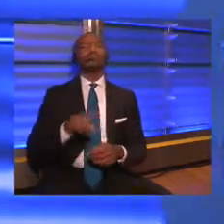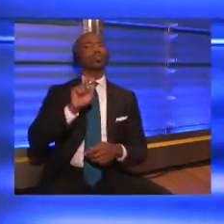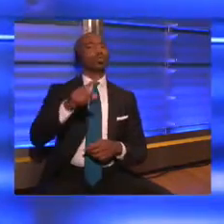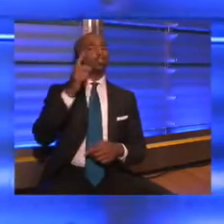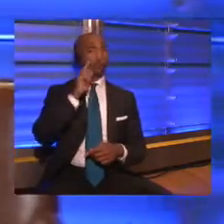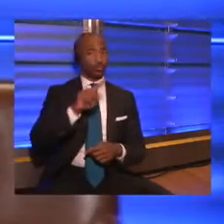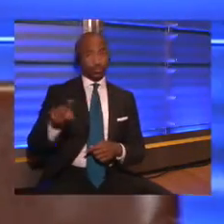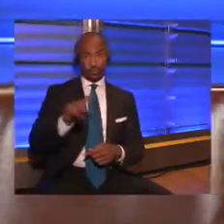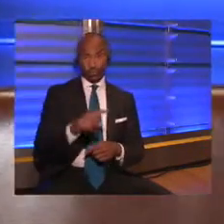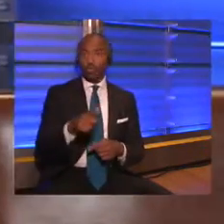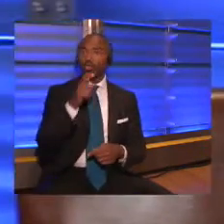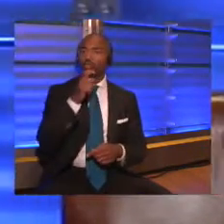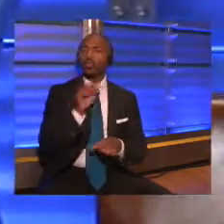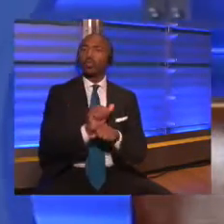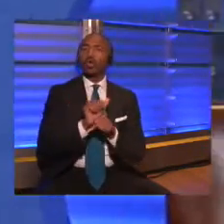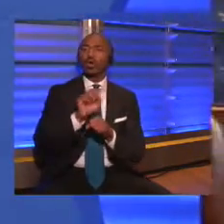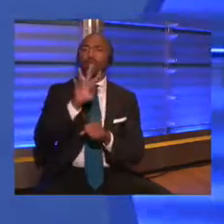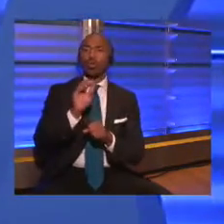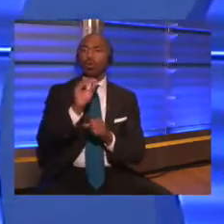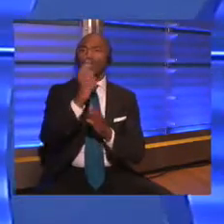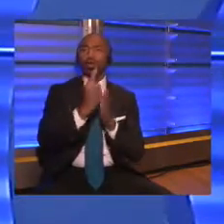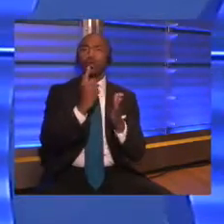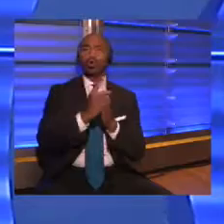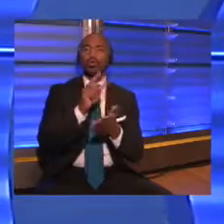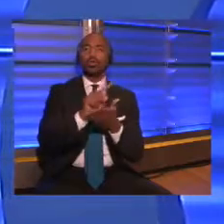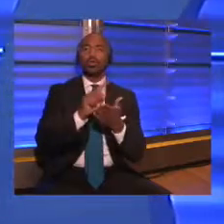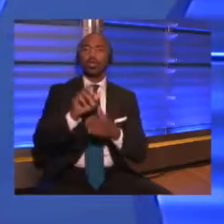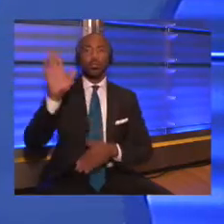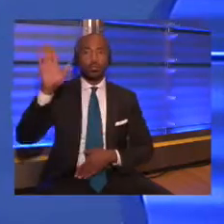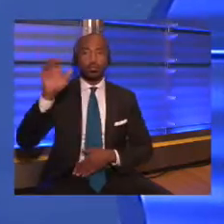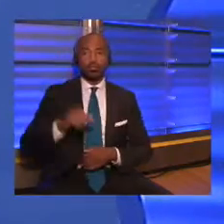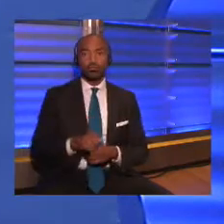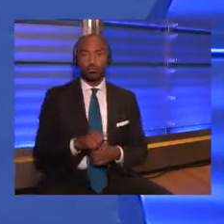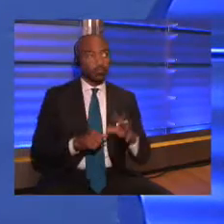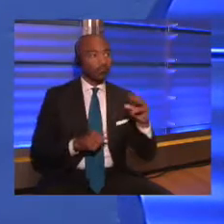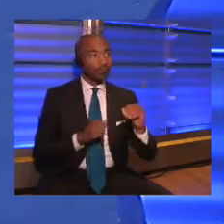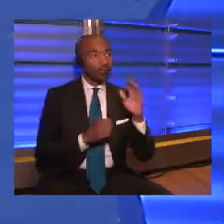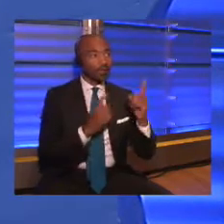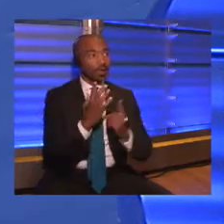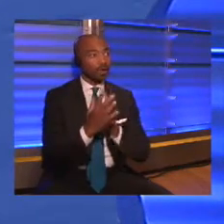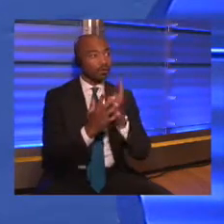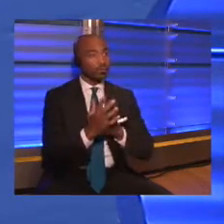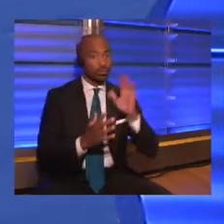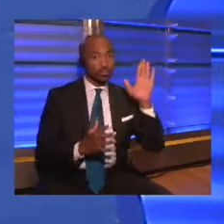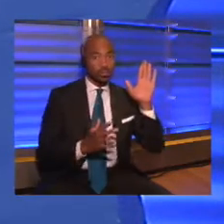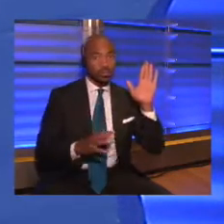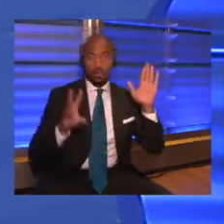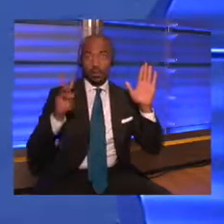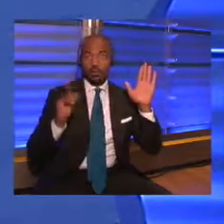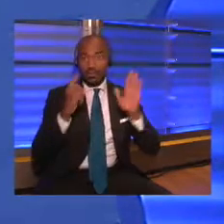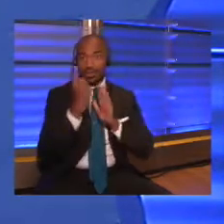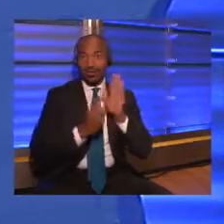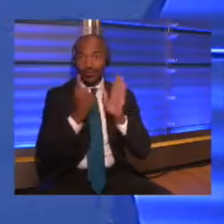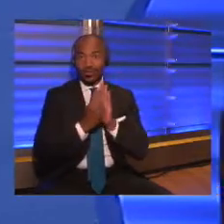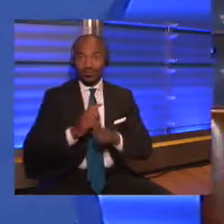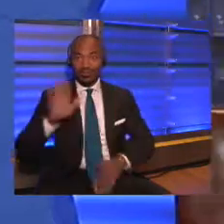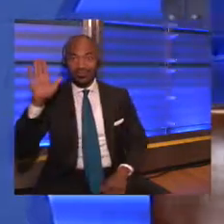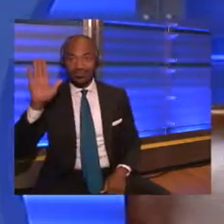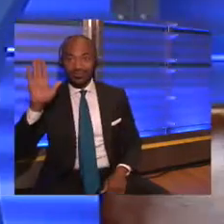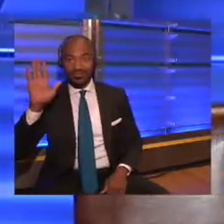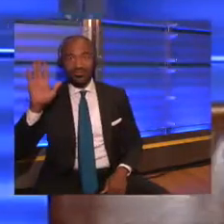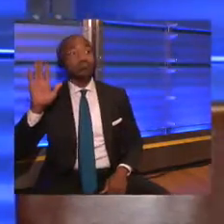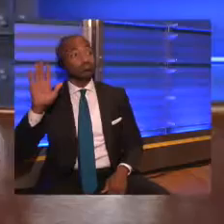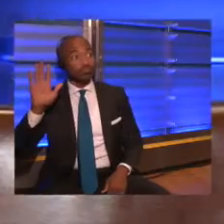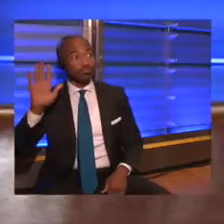question. How many of you work a 40-hour week? How about 50? How about 60?